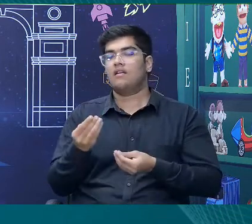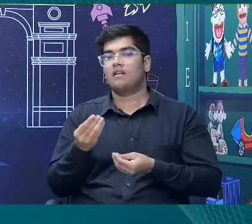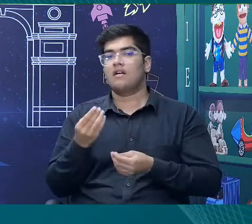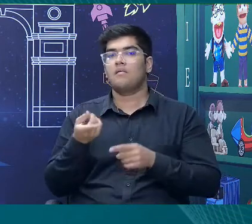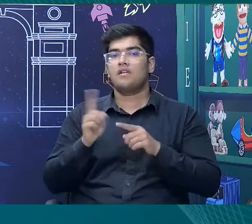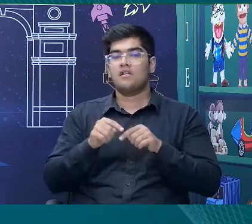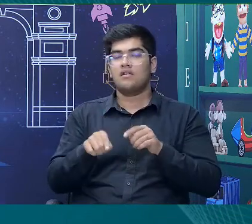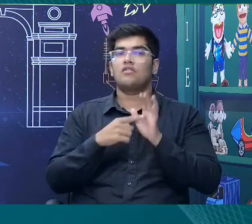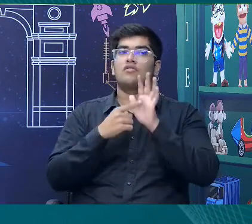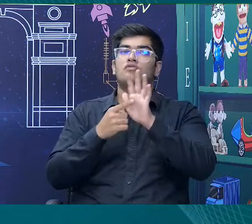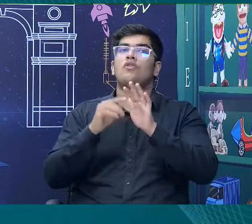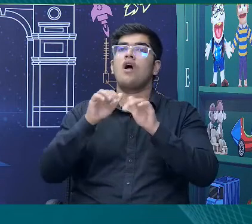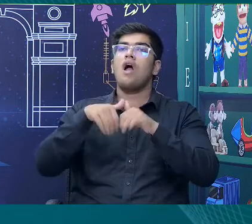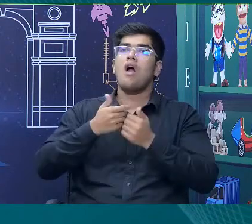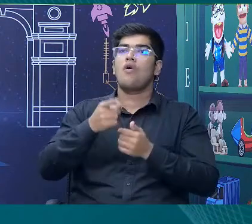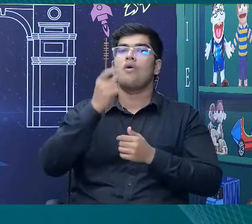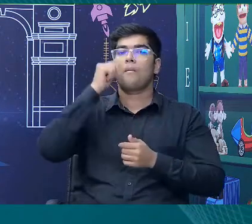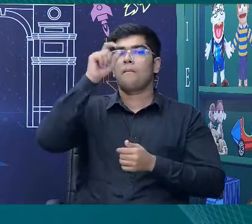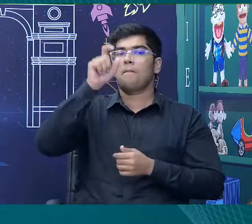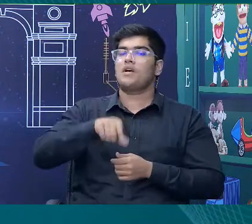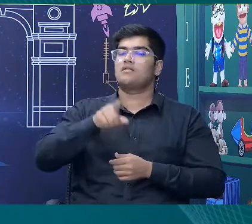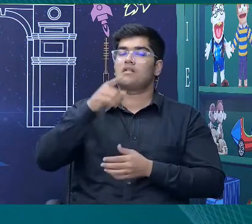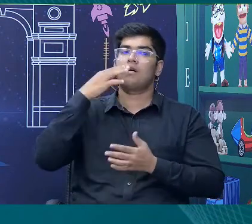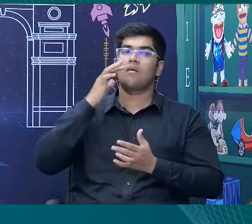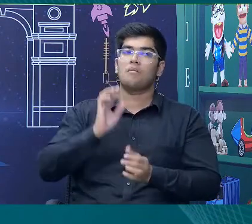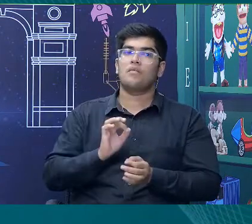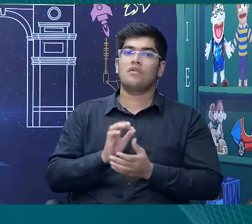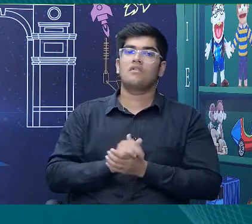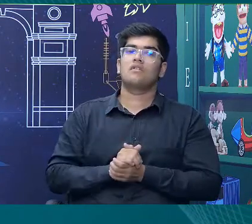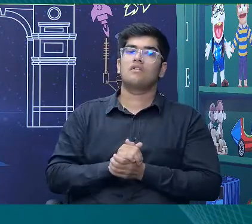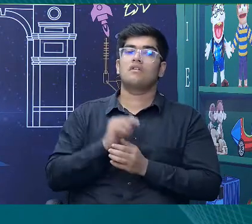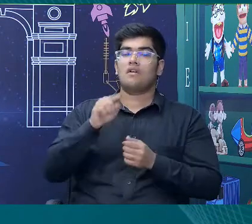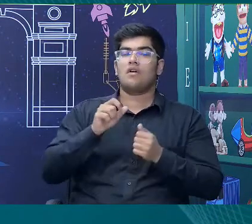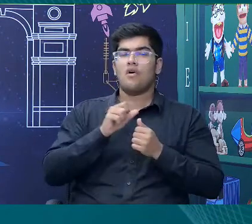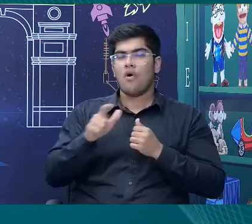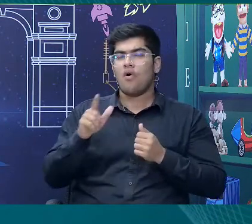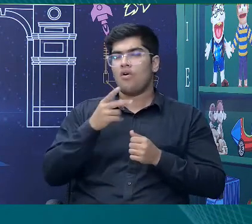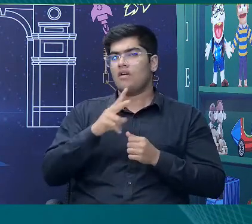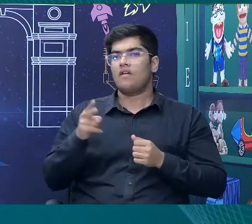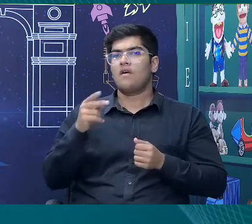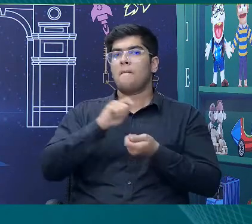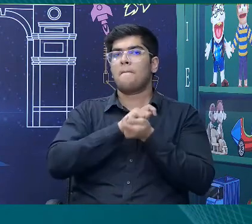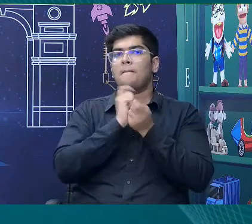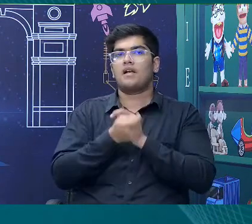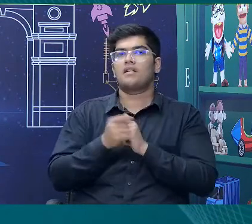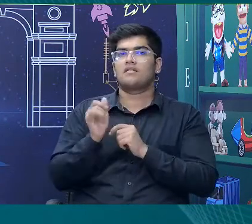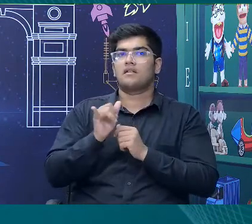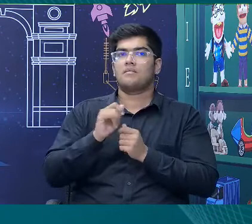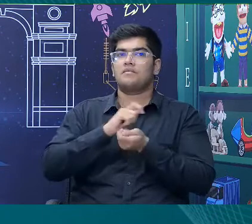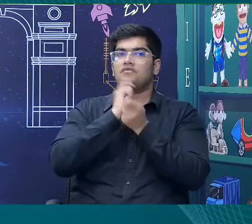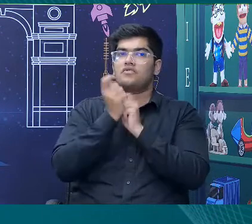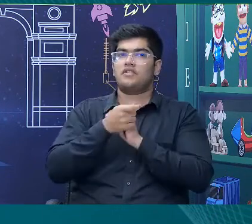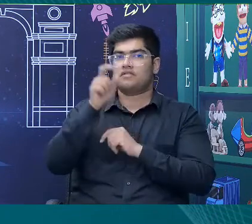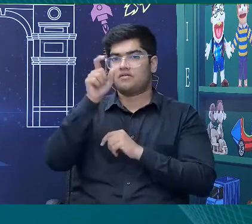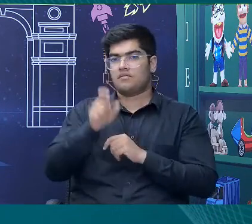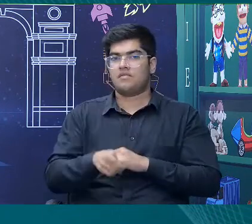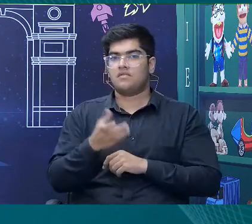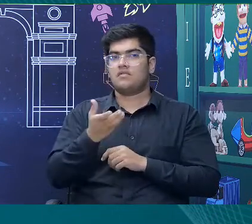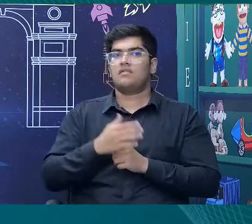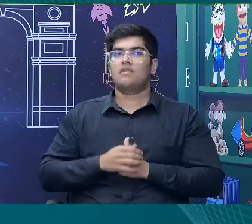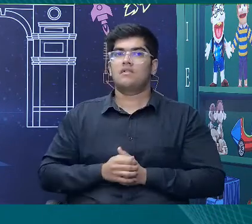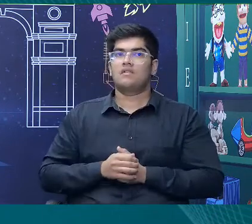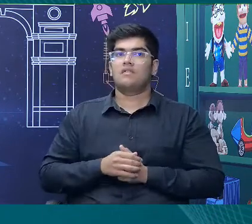how important he is as a person. So all this made him a changed person. Yeah. Yes. So